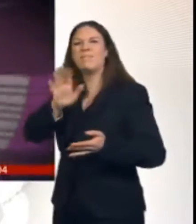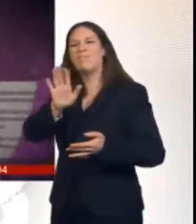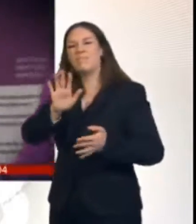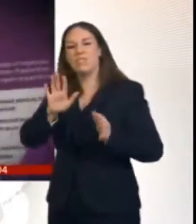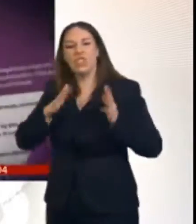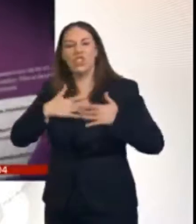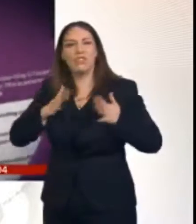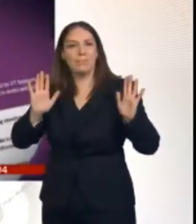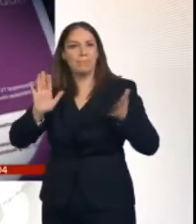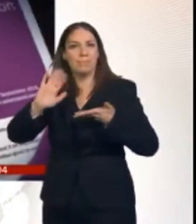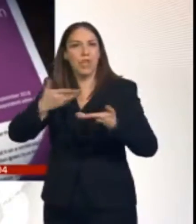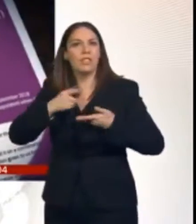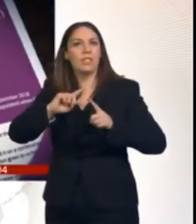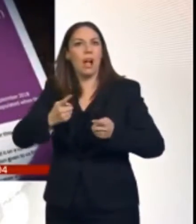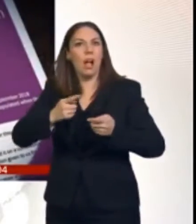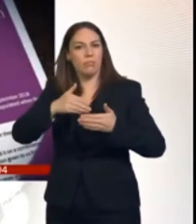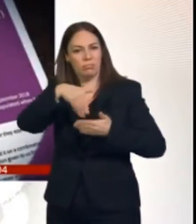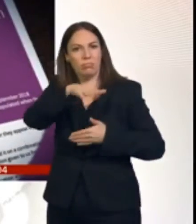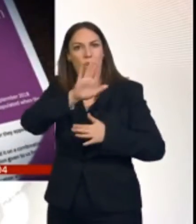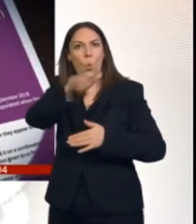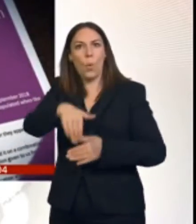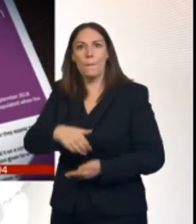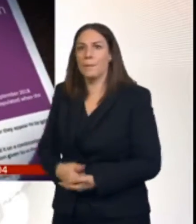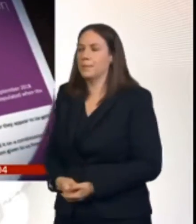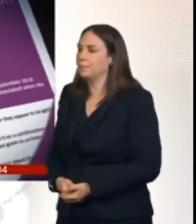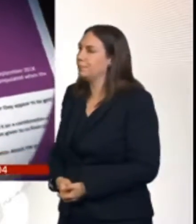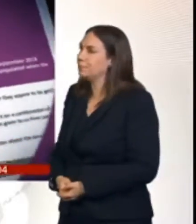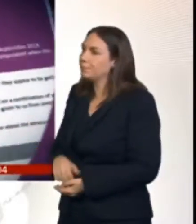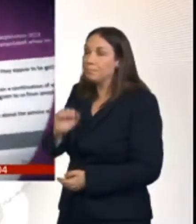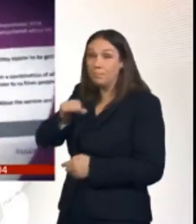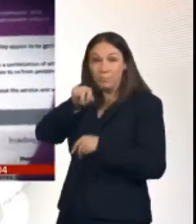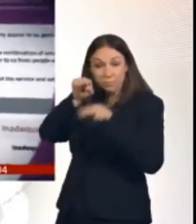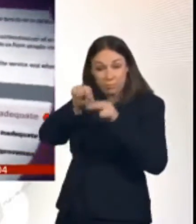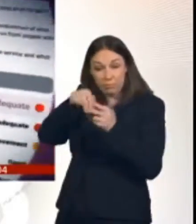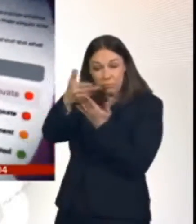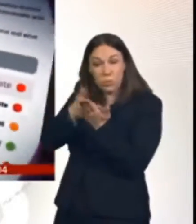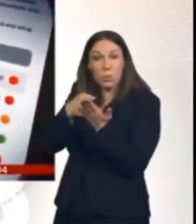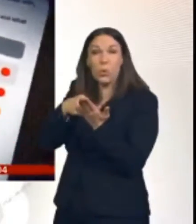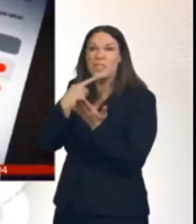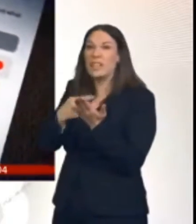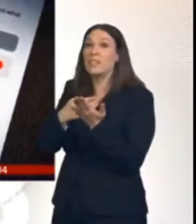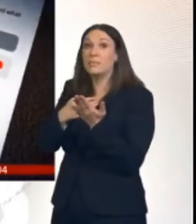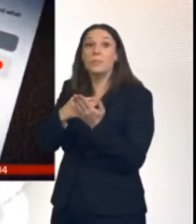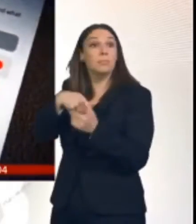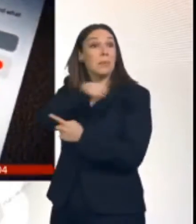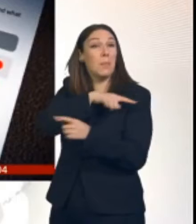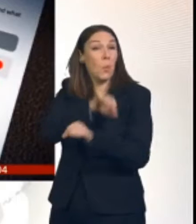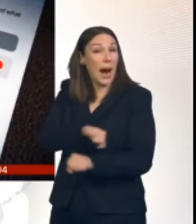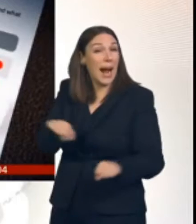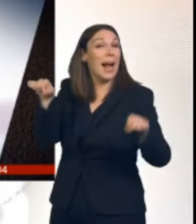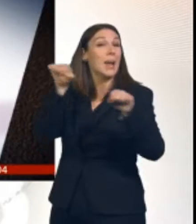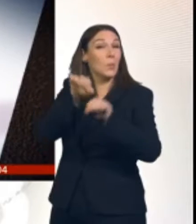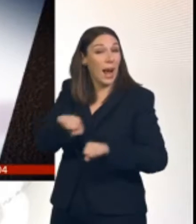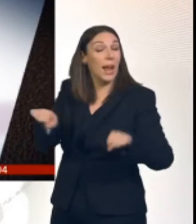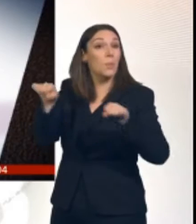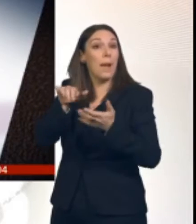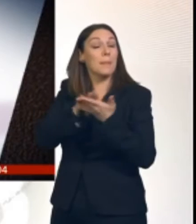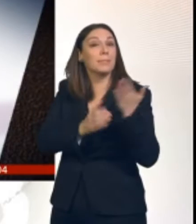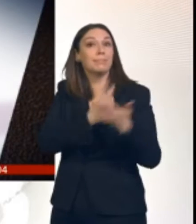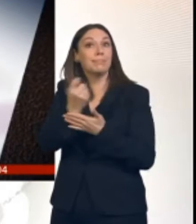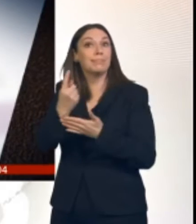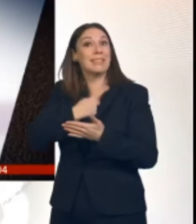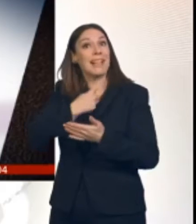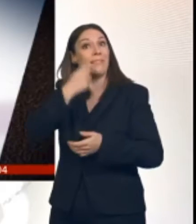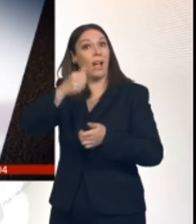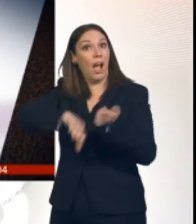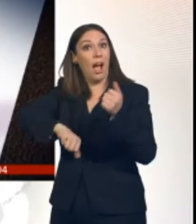says people are self-harming while waiting for care. And the trust doesn't have a thread of safety running through it. It